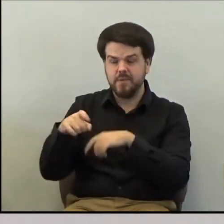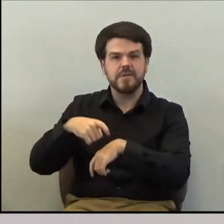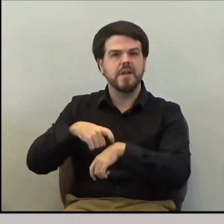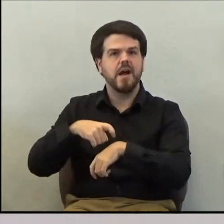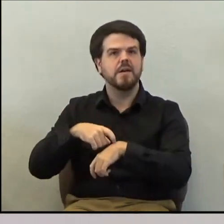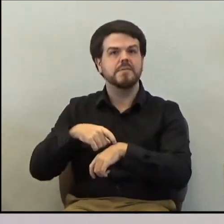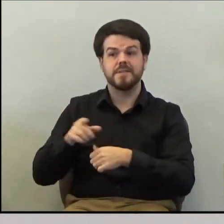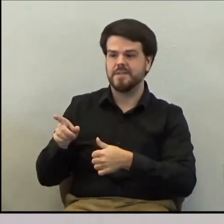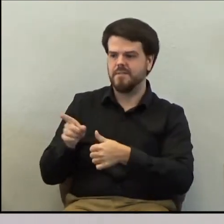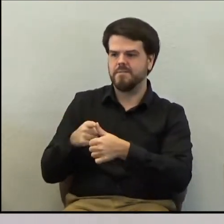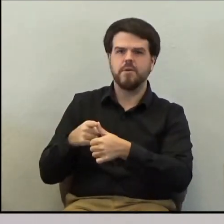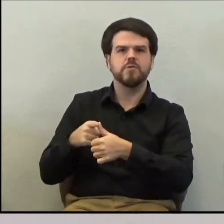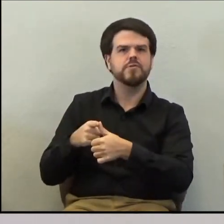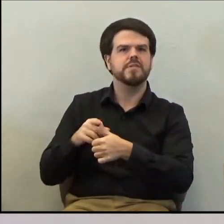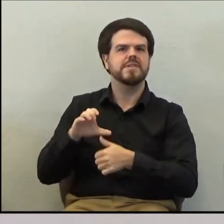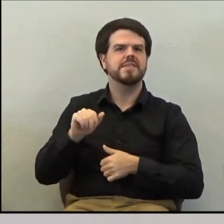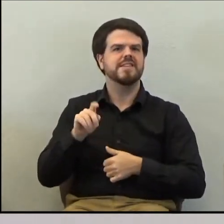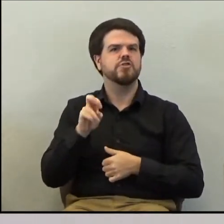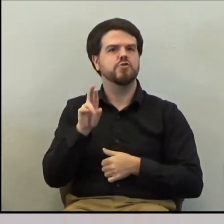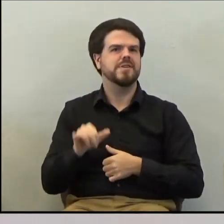first century.